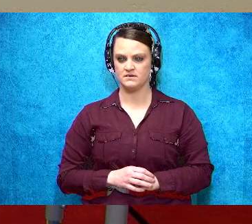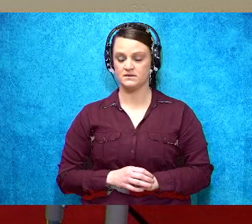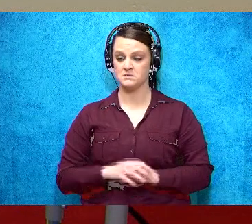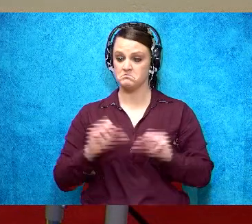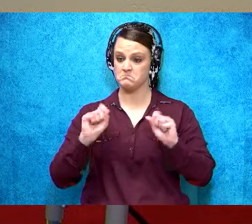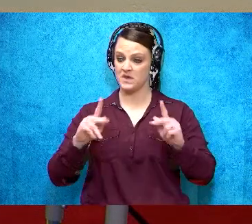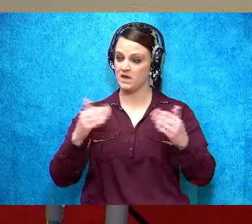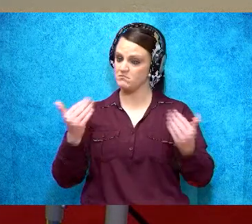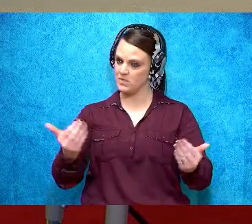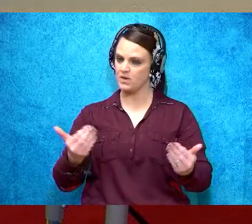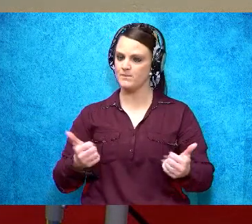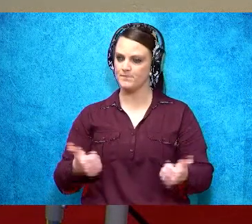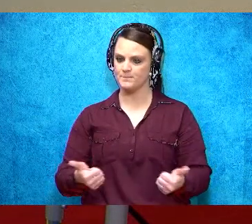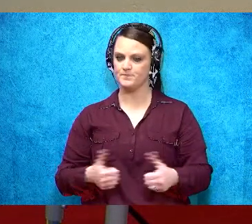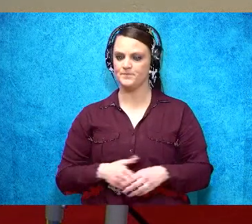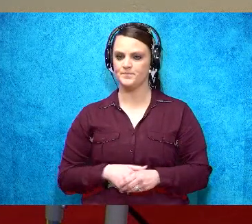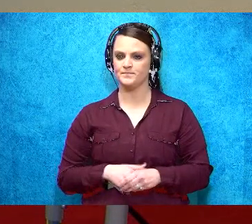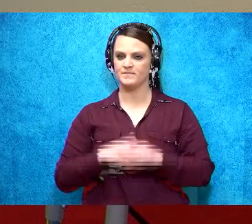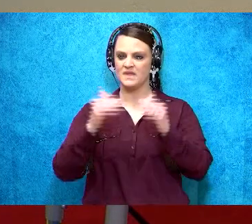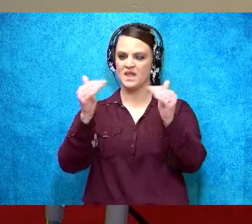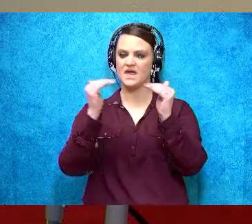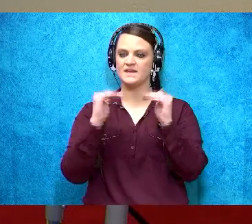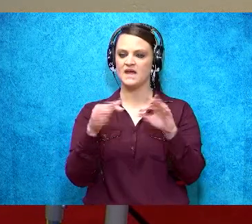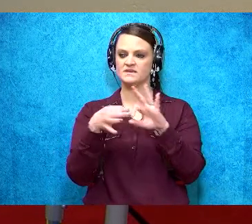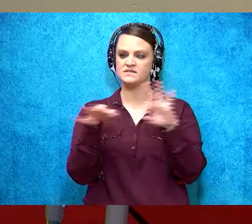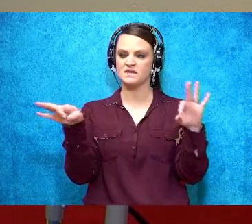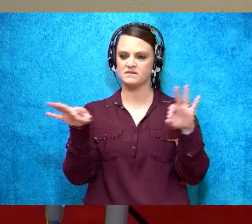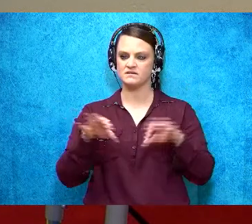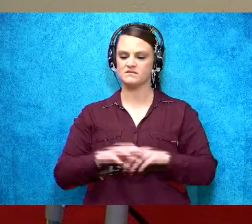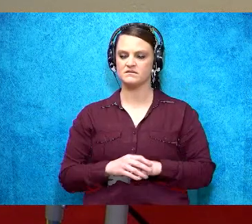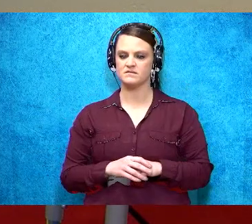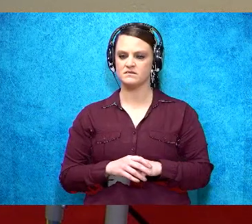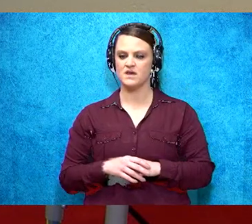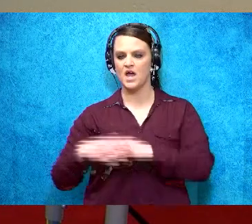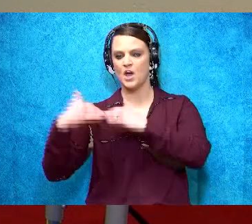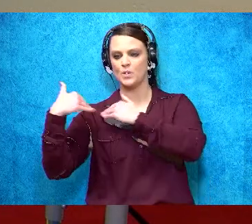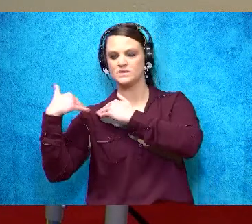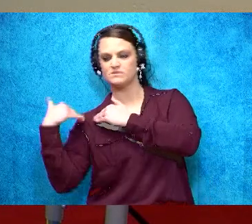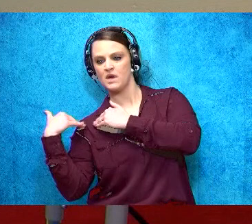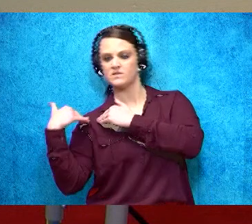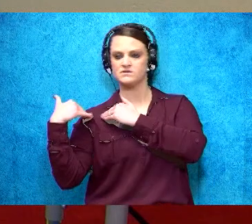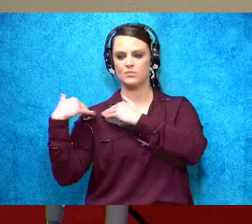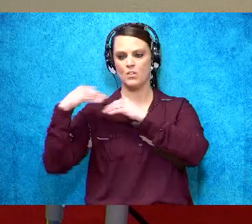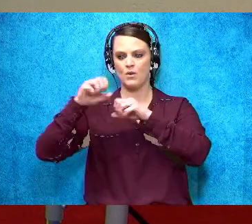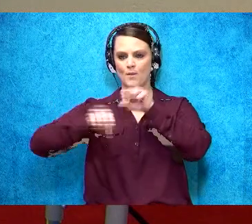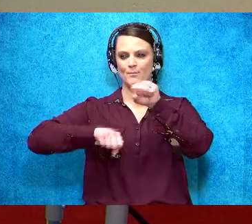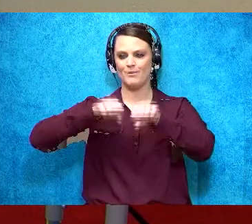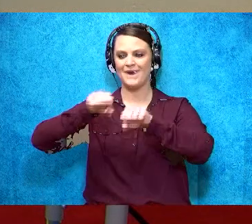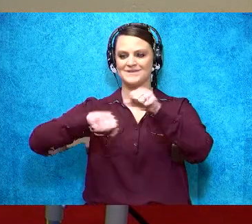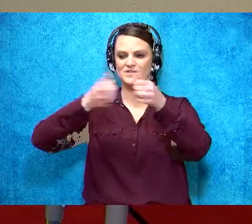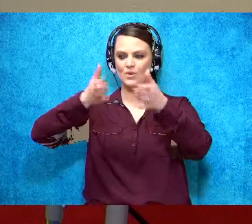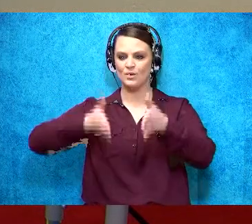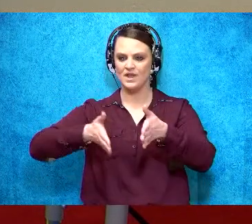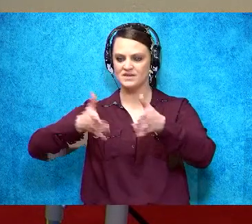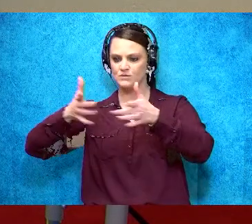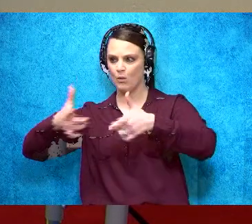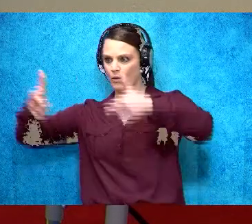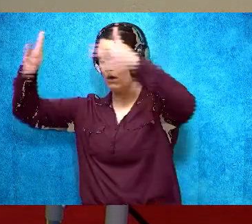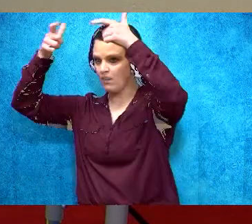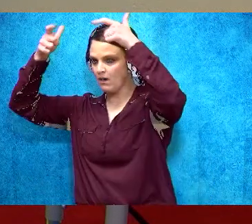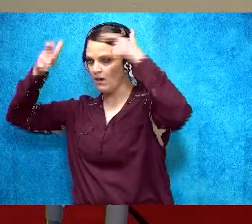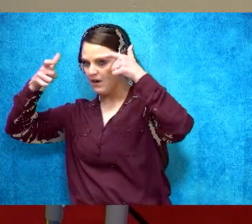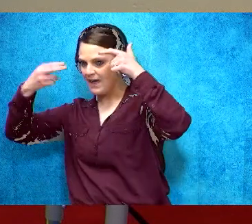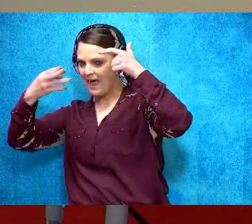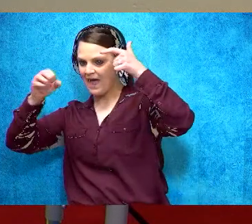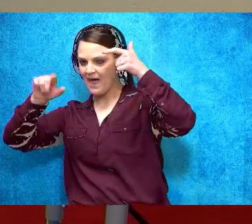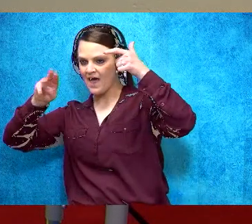Okay, very good. What about the next sentence? A responsible bicyclist will wear a helmet. What do